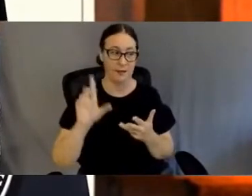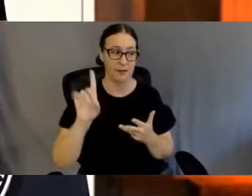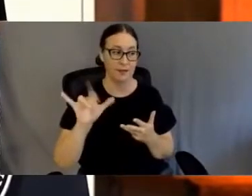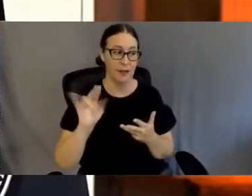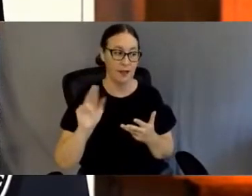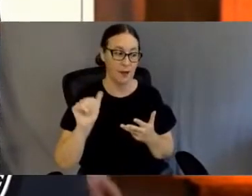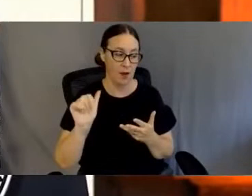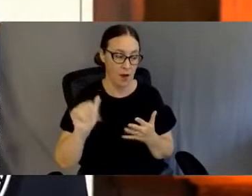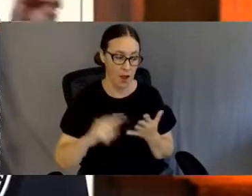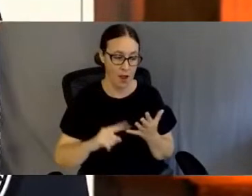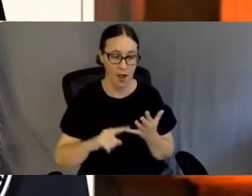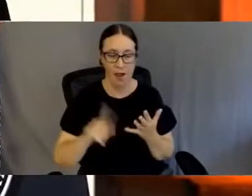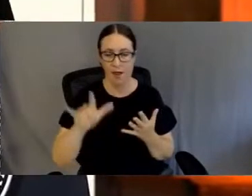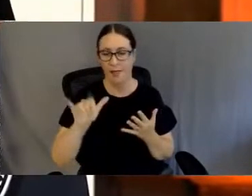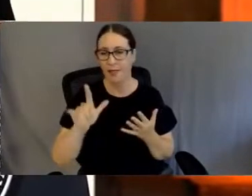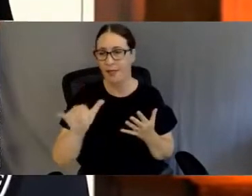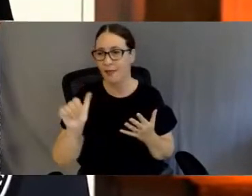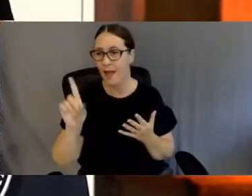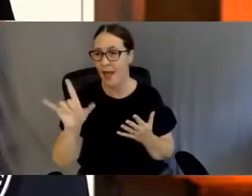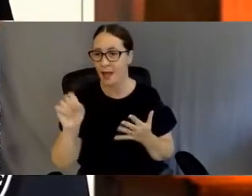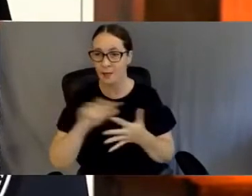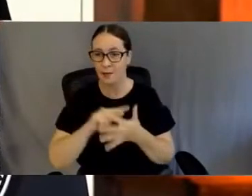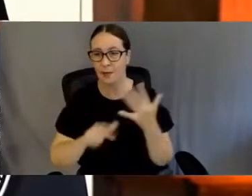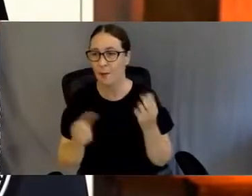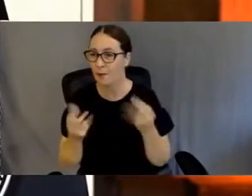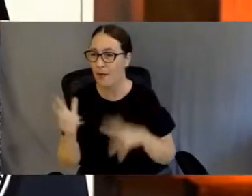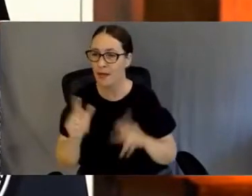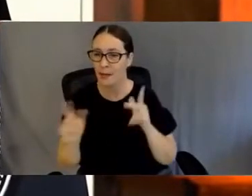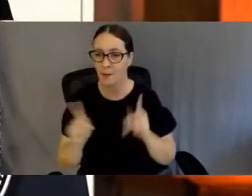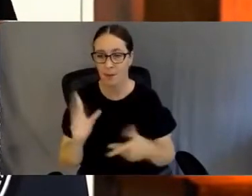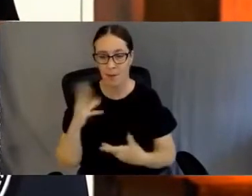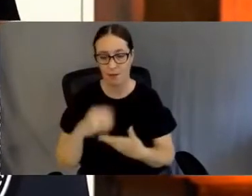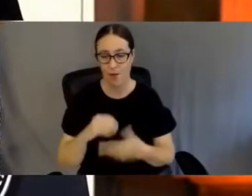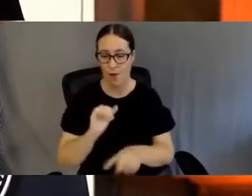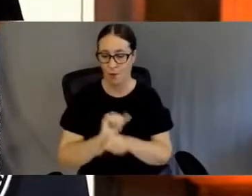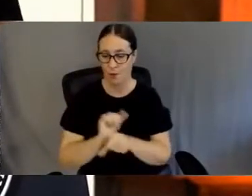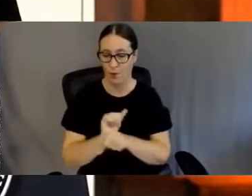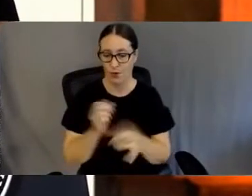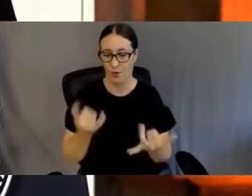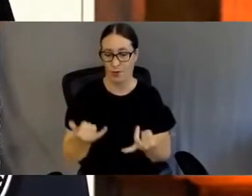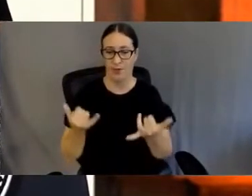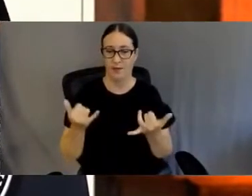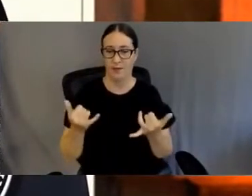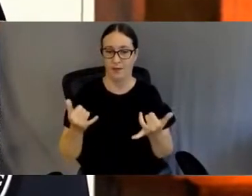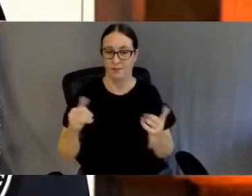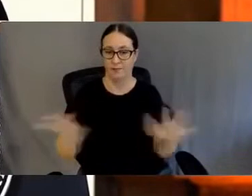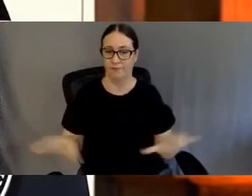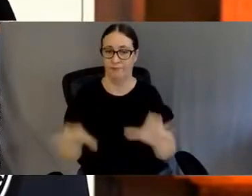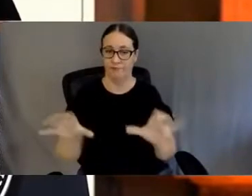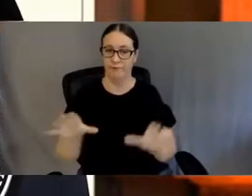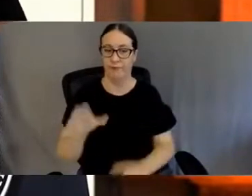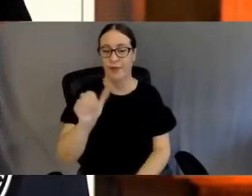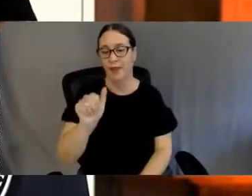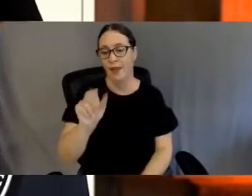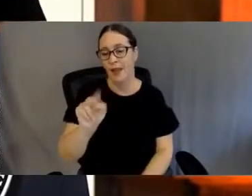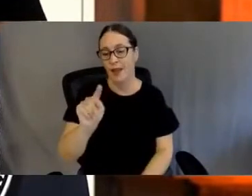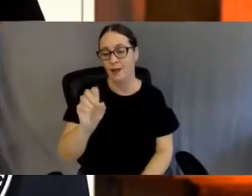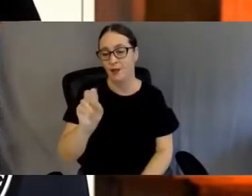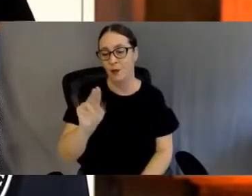Lily Adams, many others came together to make this happen. Antonio White, I don't know if he's in, there you are.